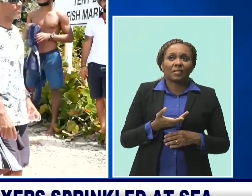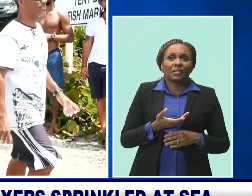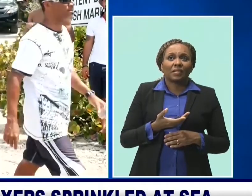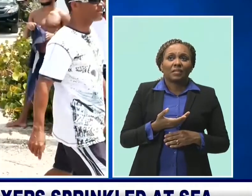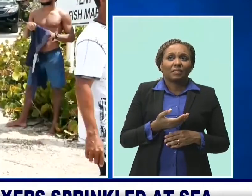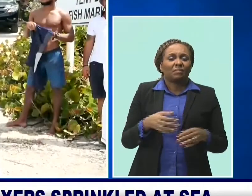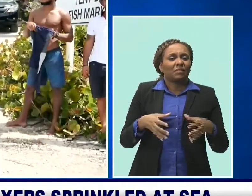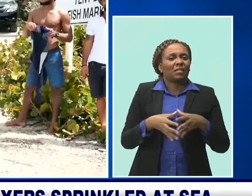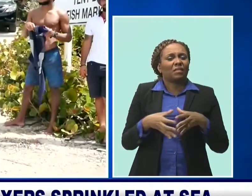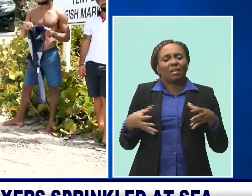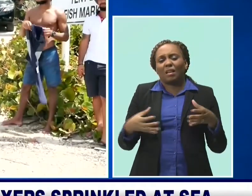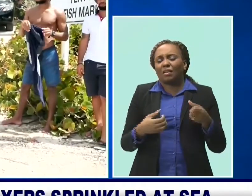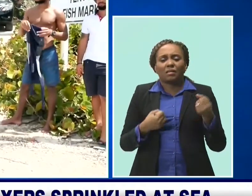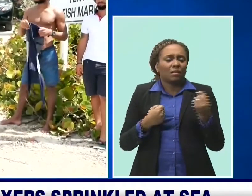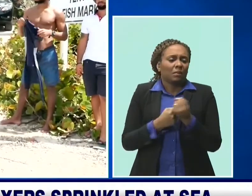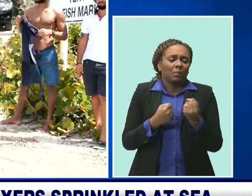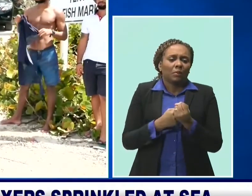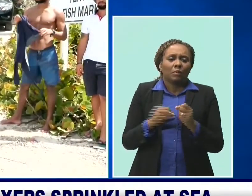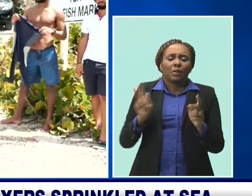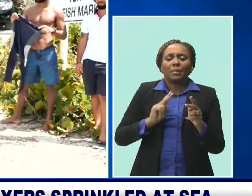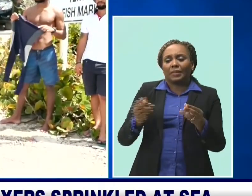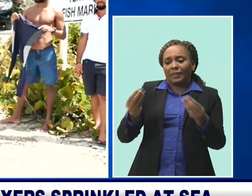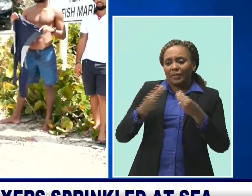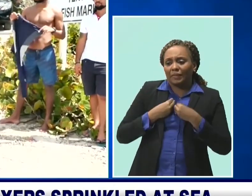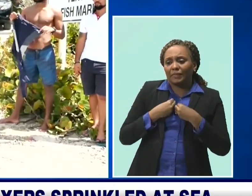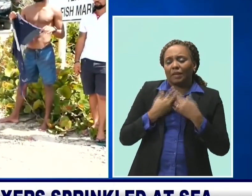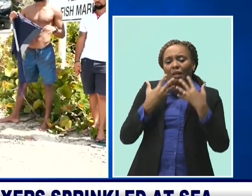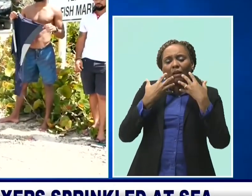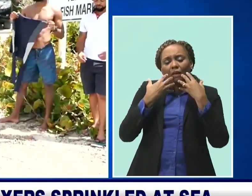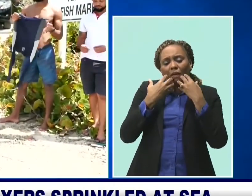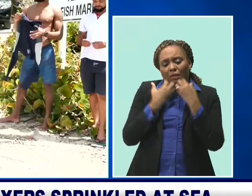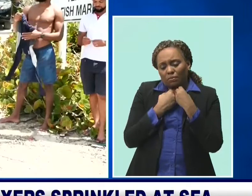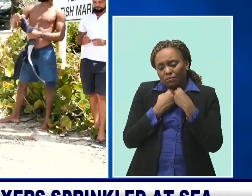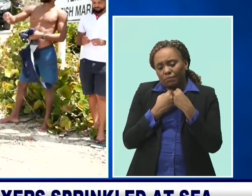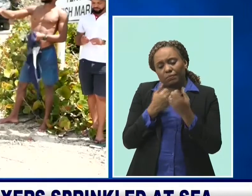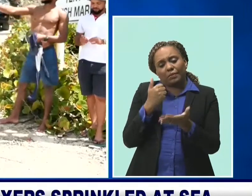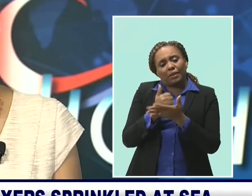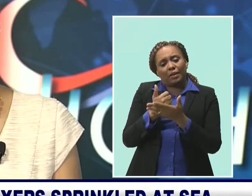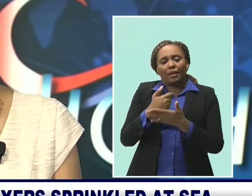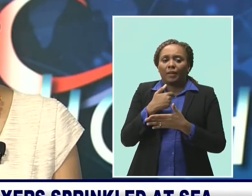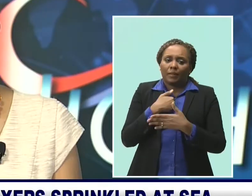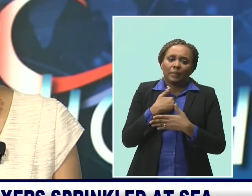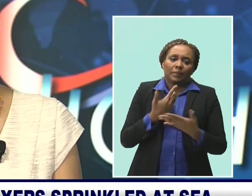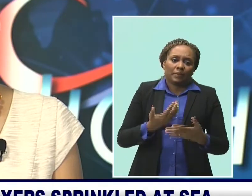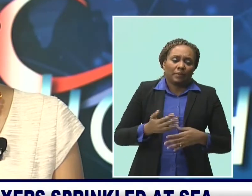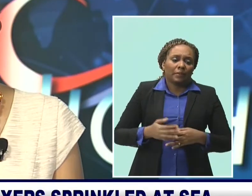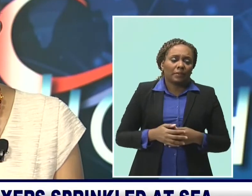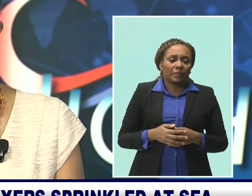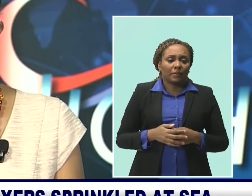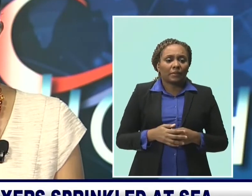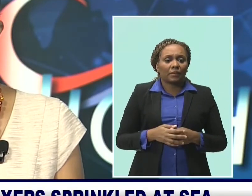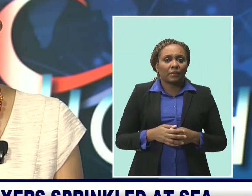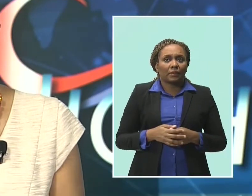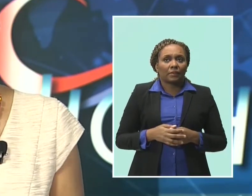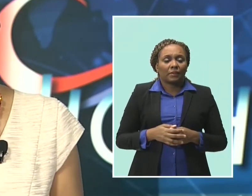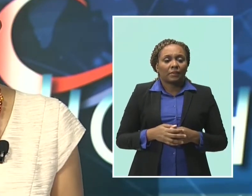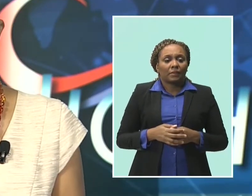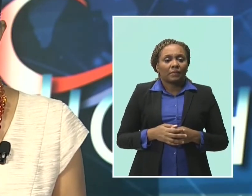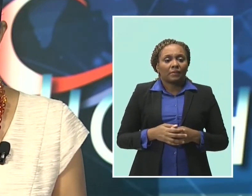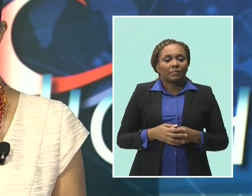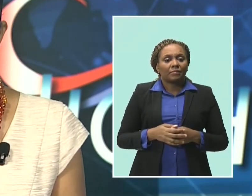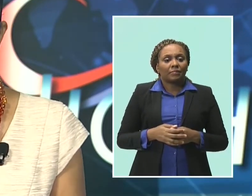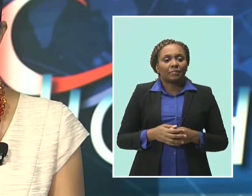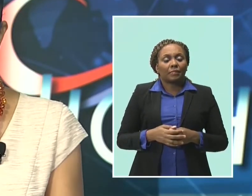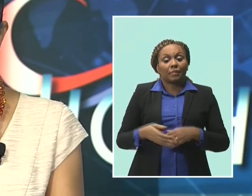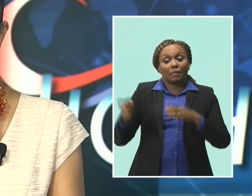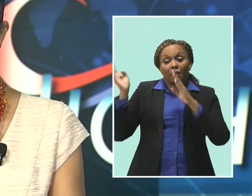tremendous support that we've been getting, that's what really helped me bring me through this. Well, still to come, restaurants in